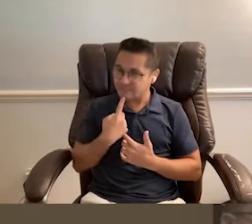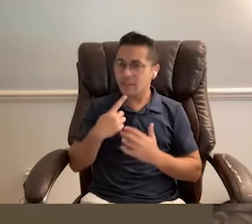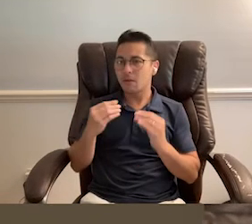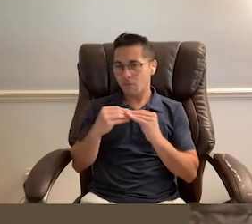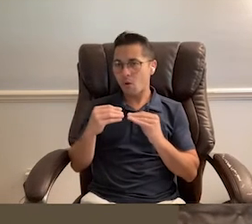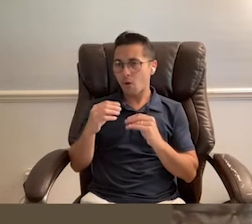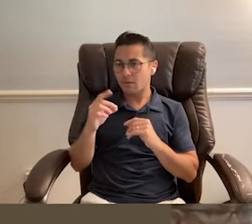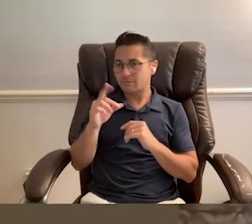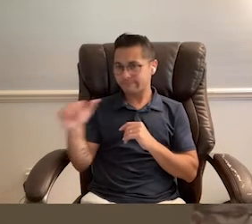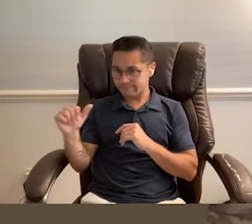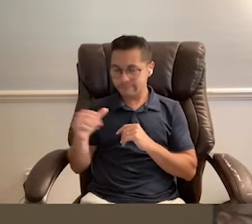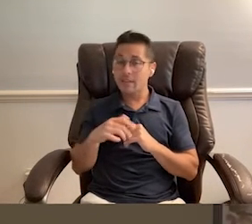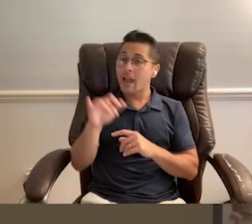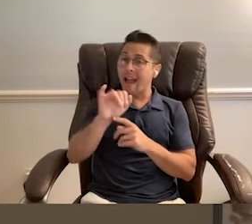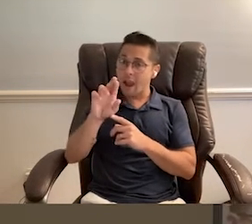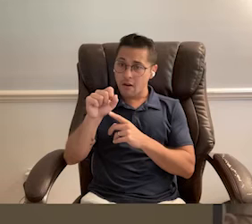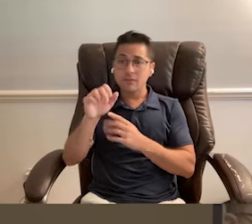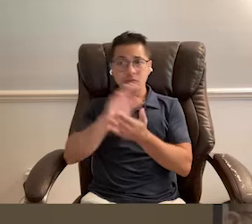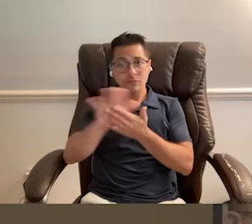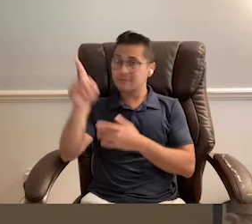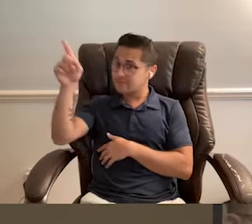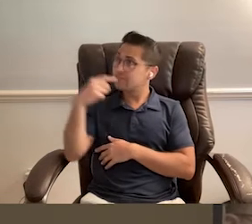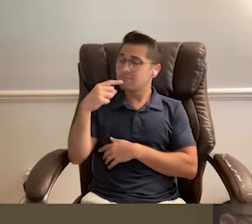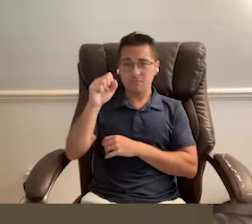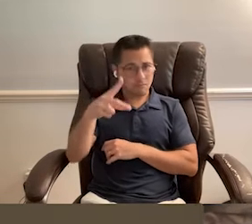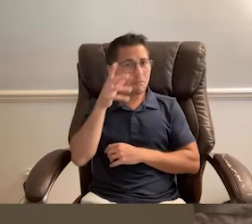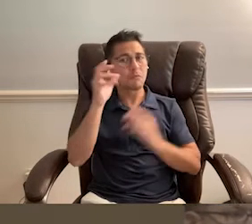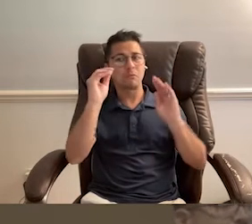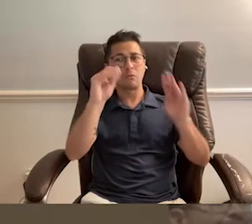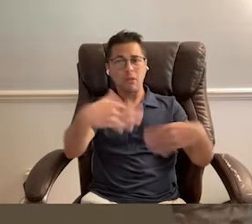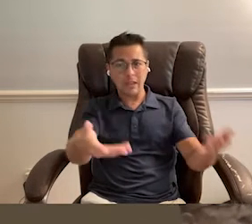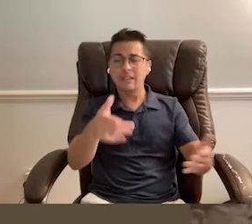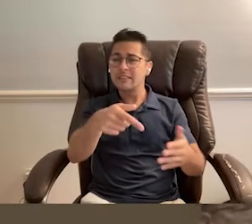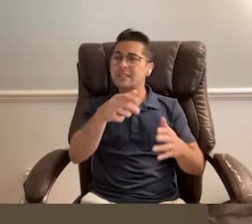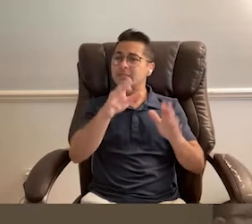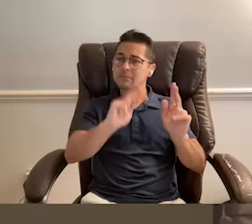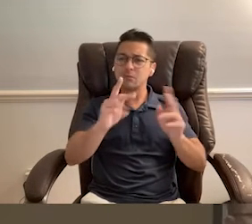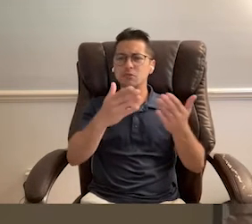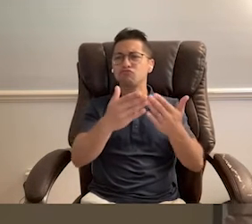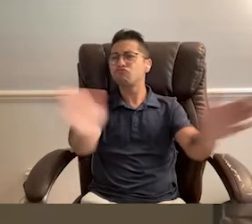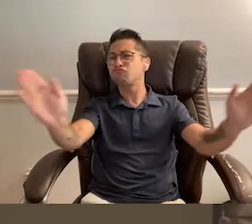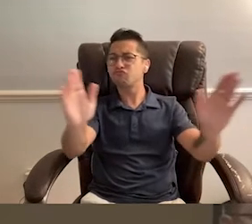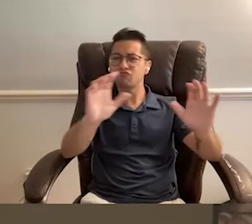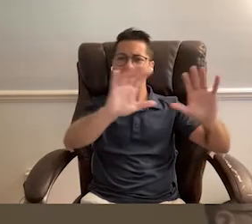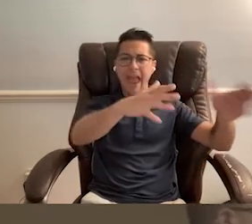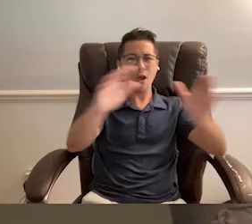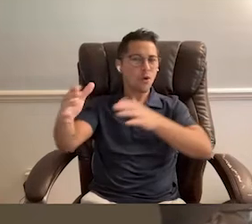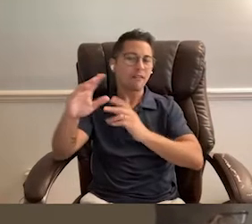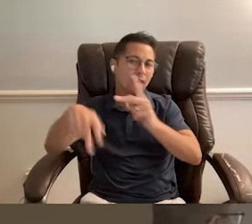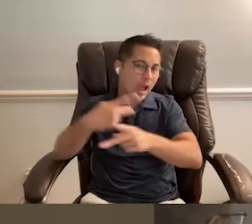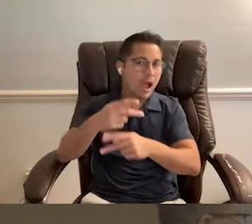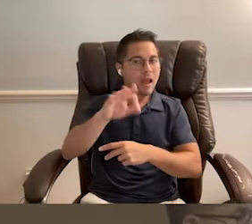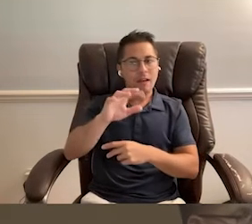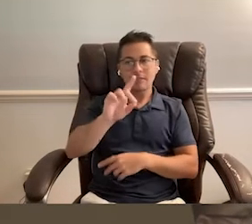the IRS was kind to say, okay, let's give these individuals some broad categories of the types of disabilities that would qualify. So you might see